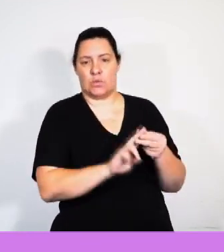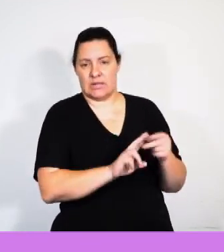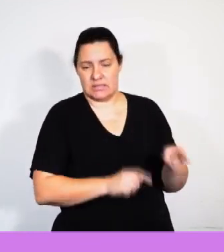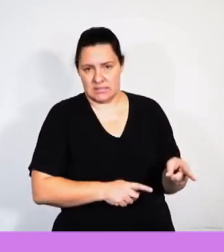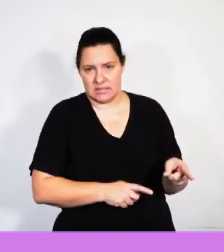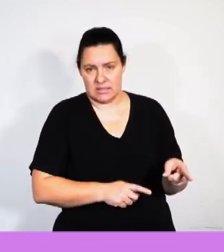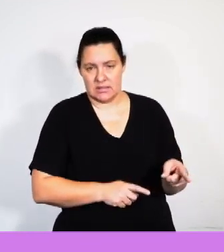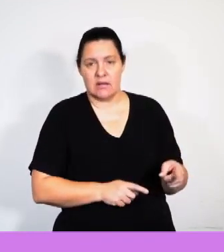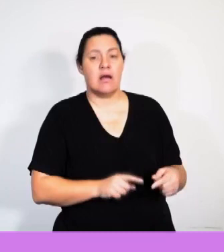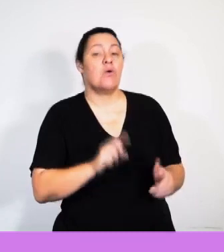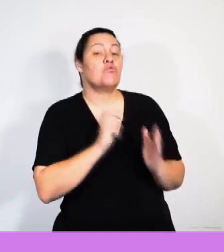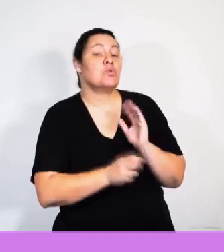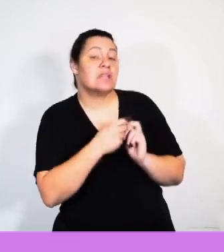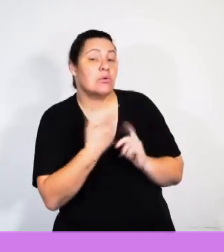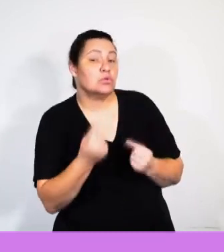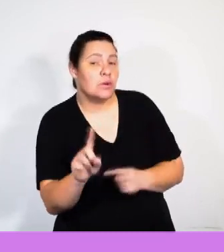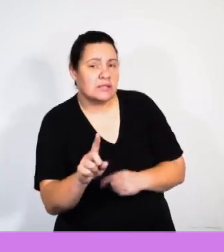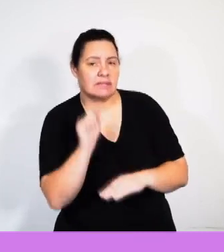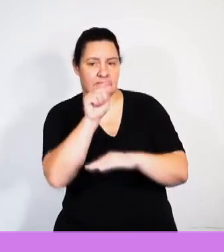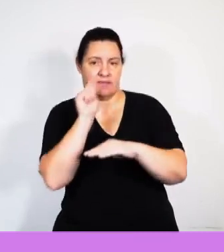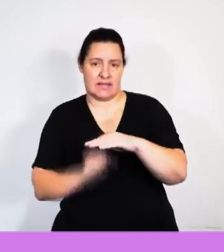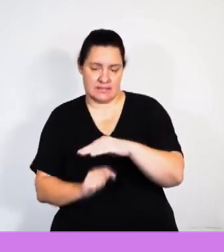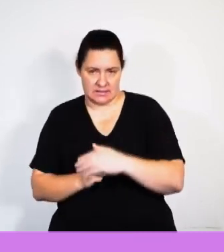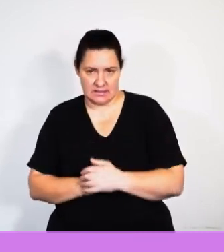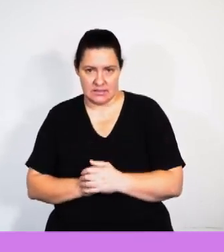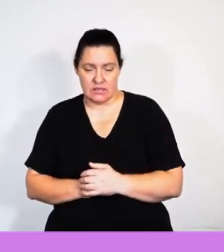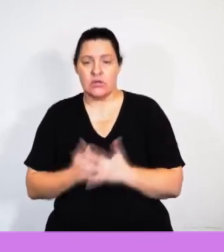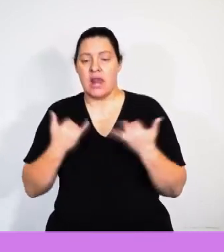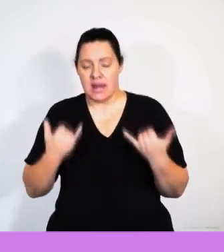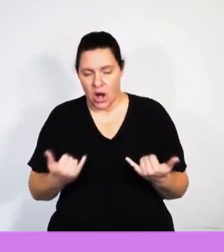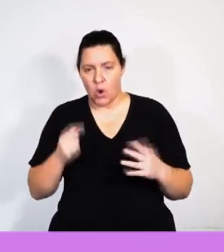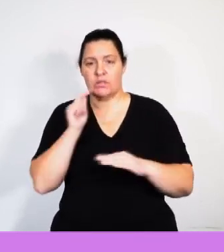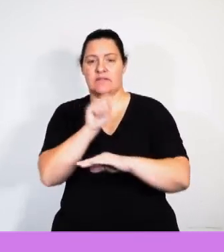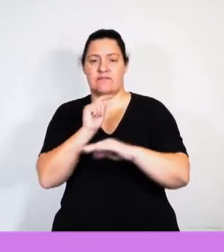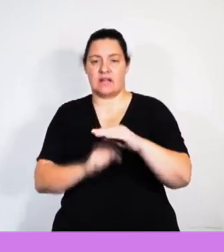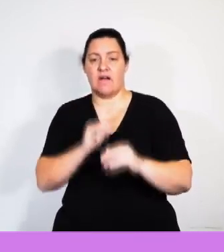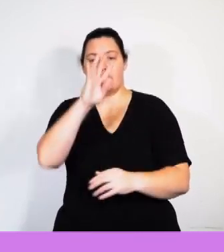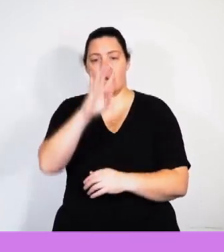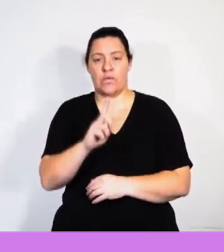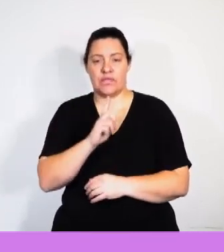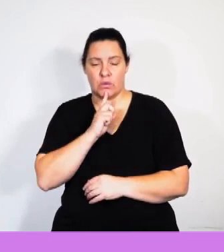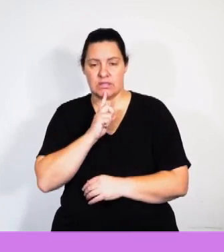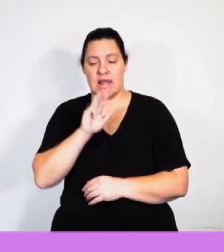a bigger unit. The rules say we must divide. In other words, we're going to divide the